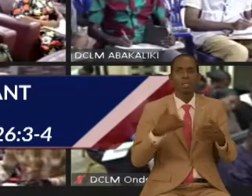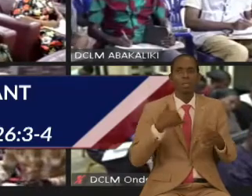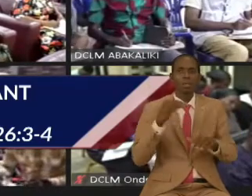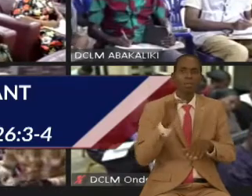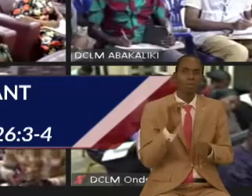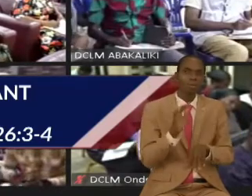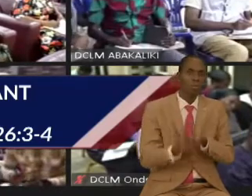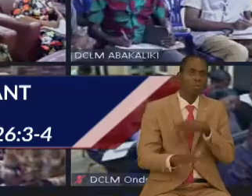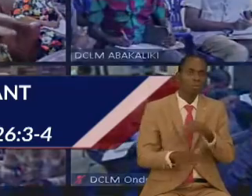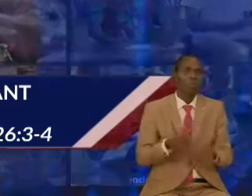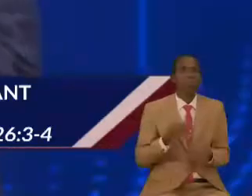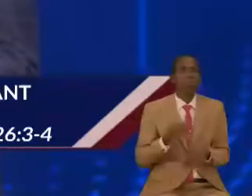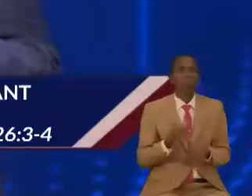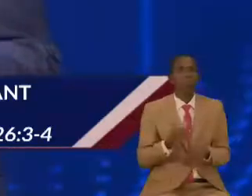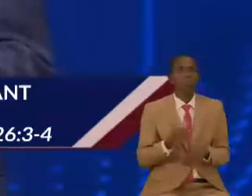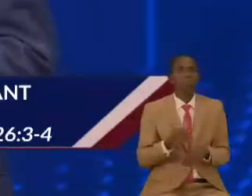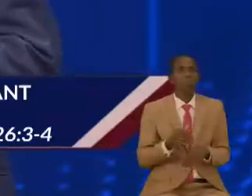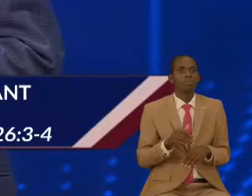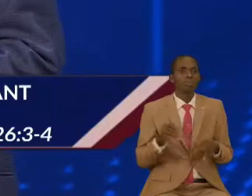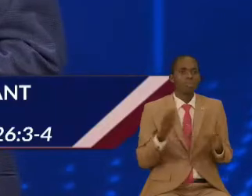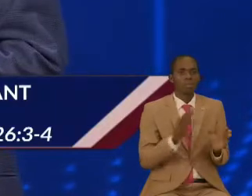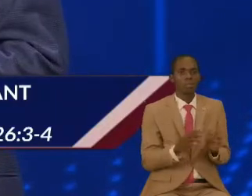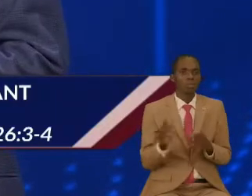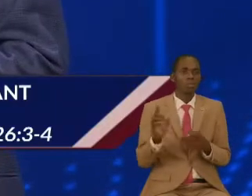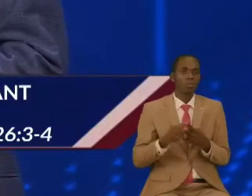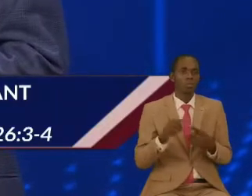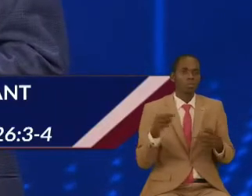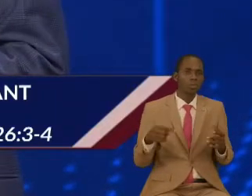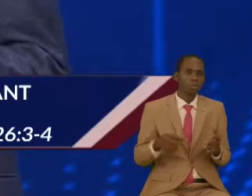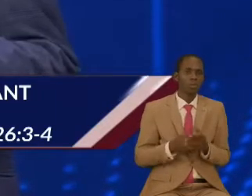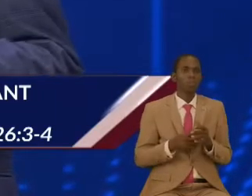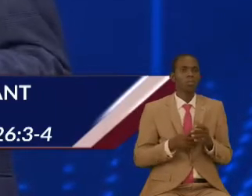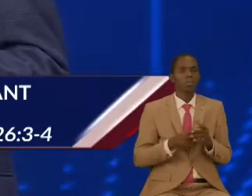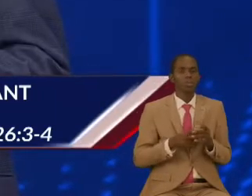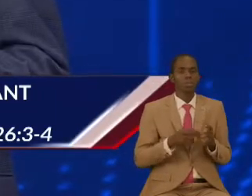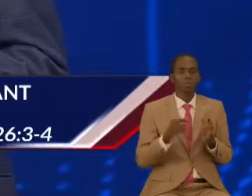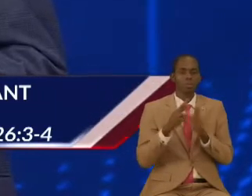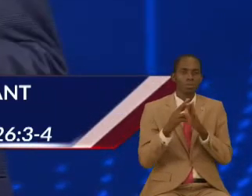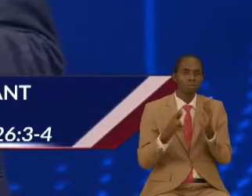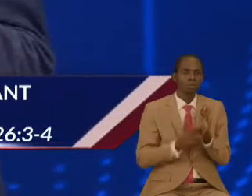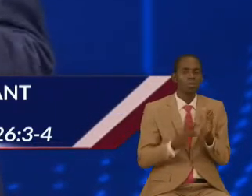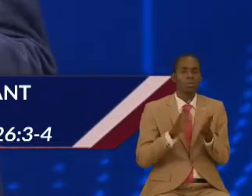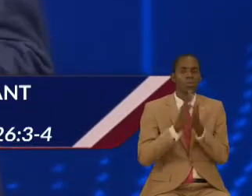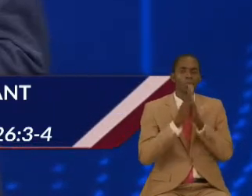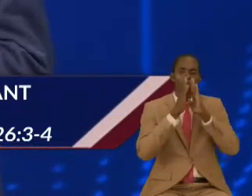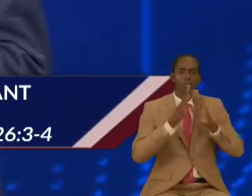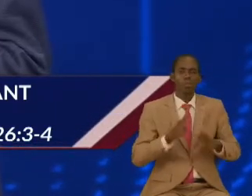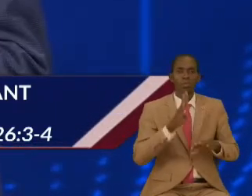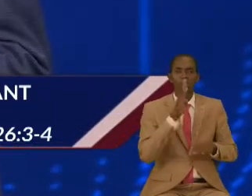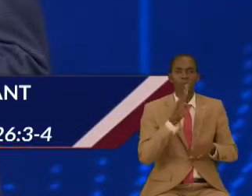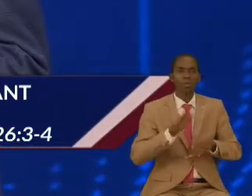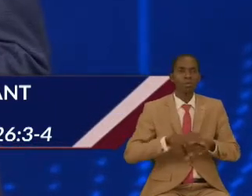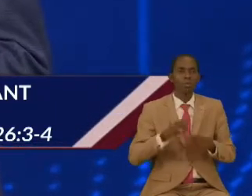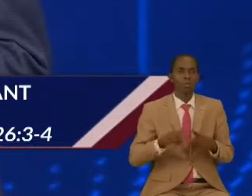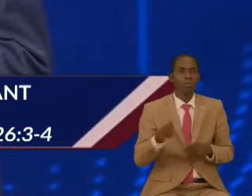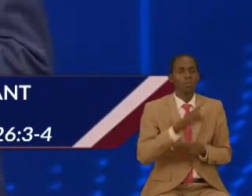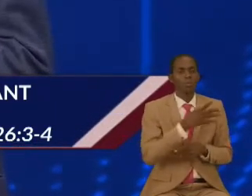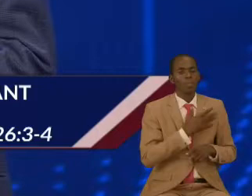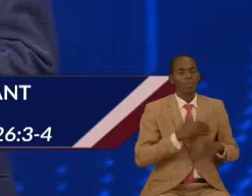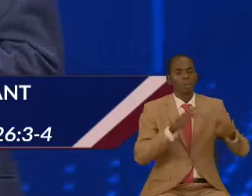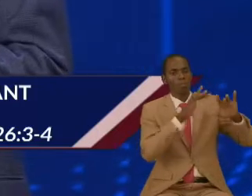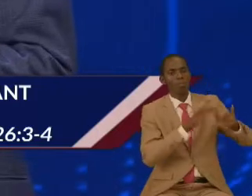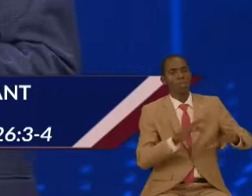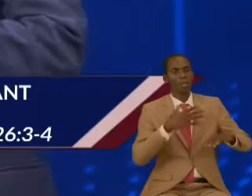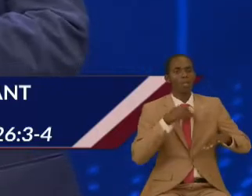according to this rule, peace be unto them, and mercy, and upon the